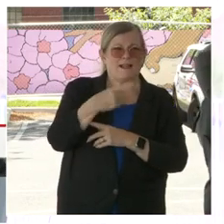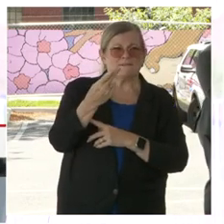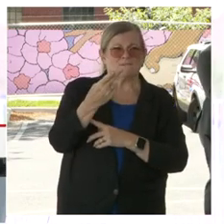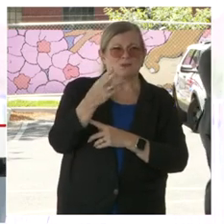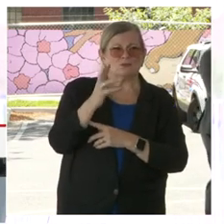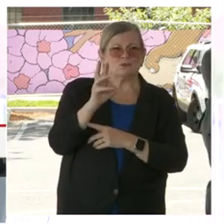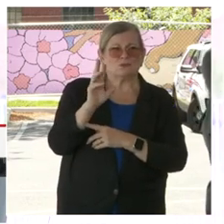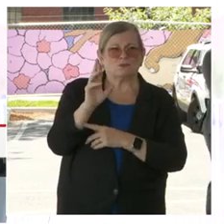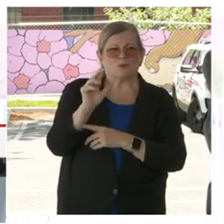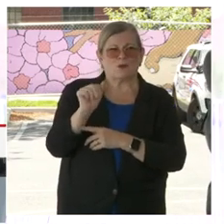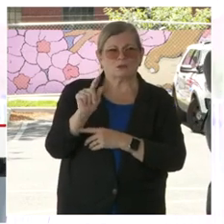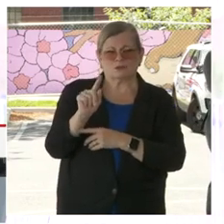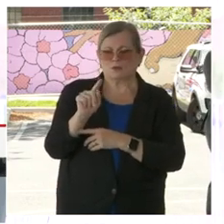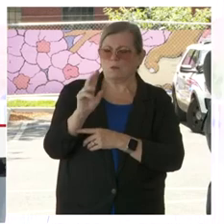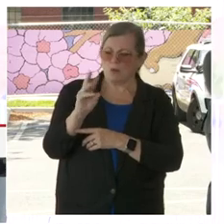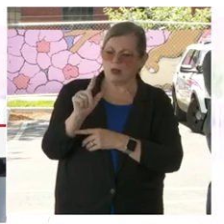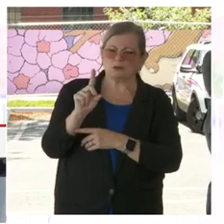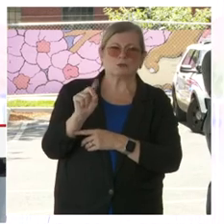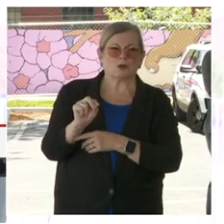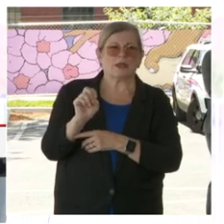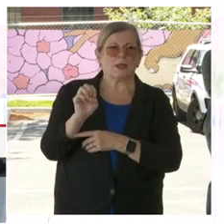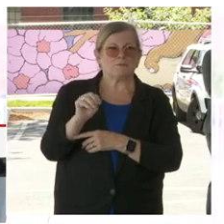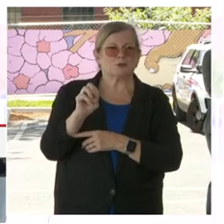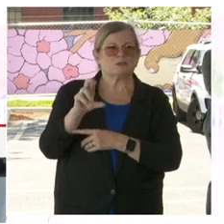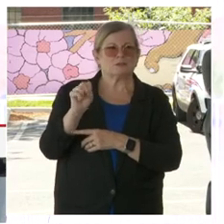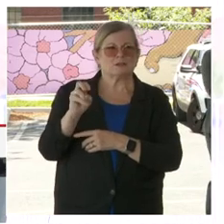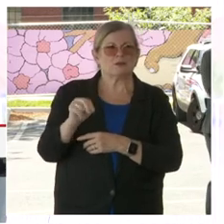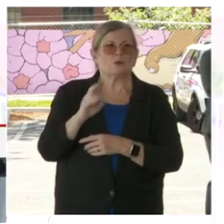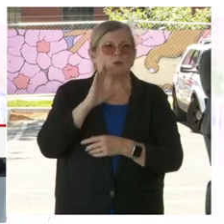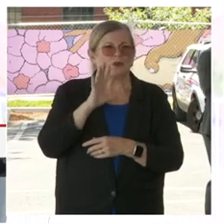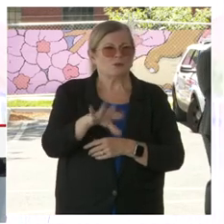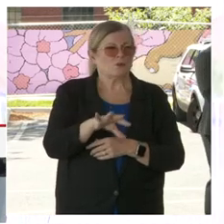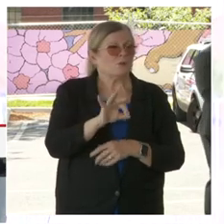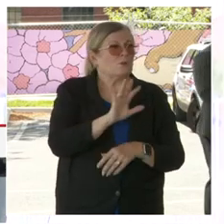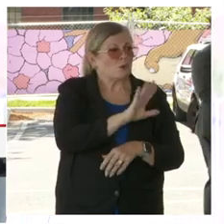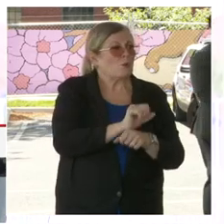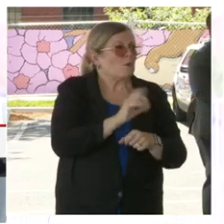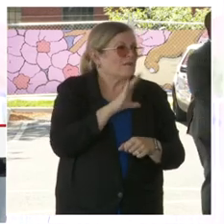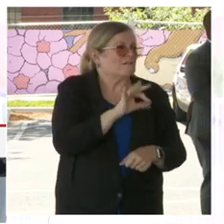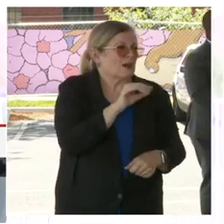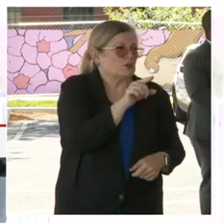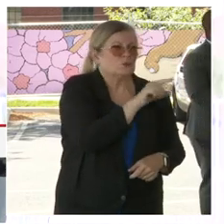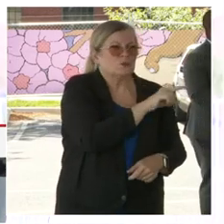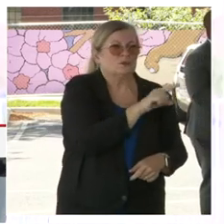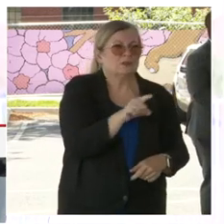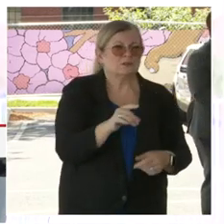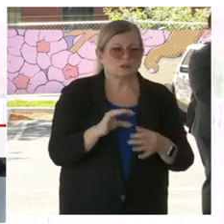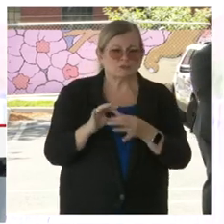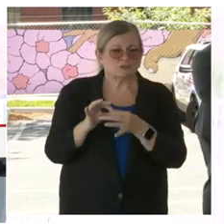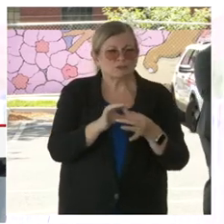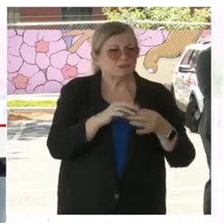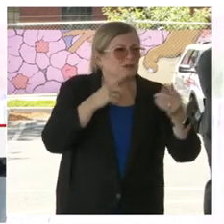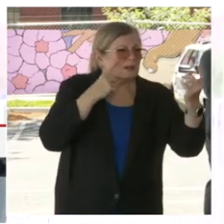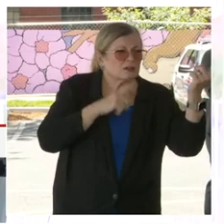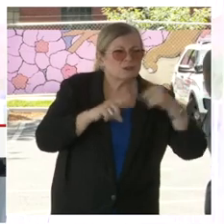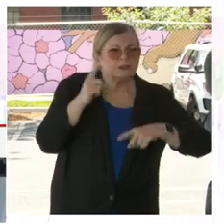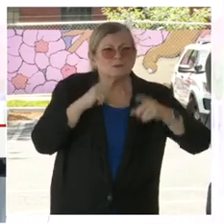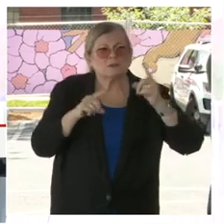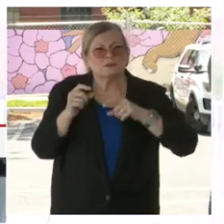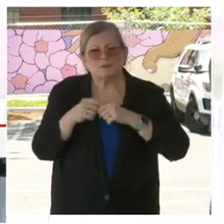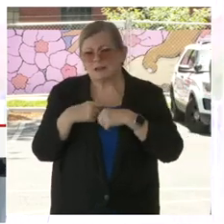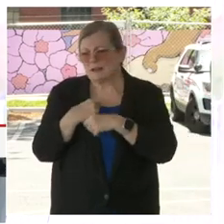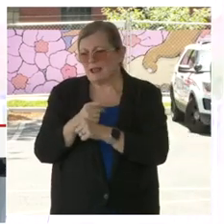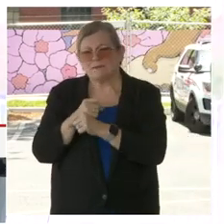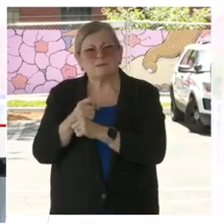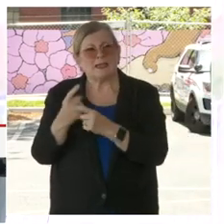poet, is credited with saying, "Your work finds you." And this work, the work of collaborative community empowerment and opportunity creation, found